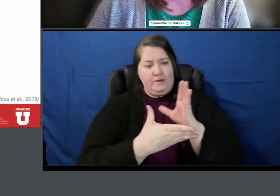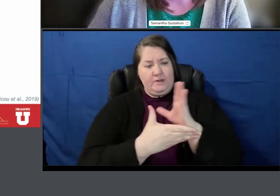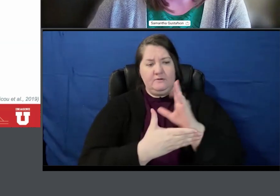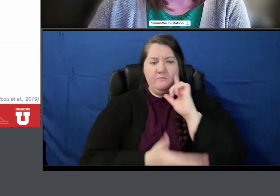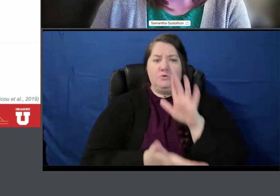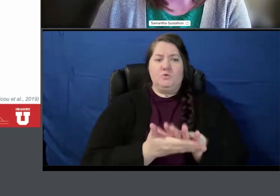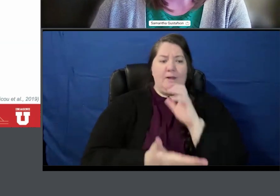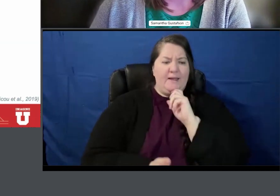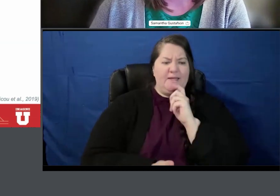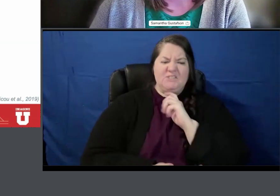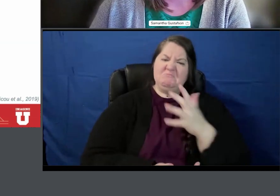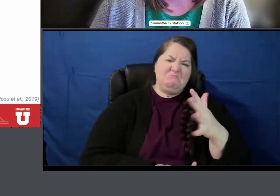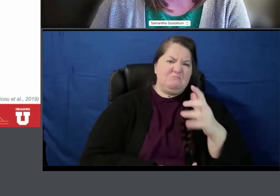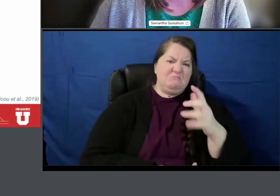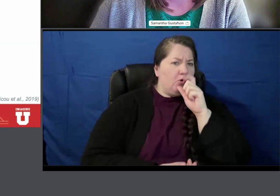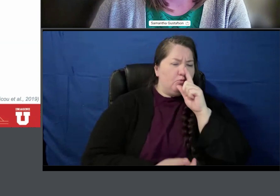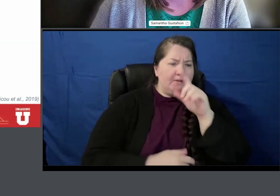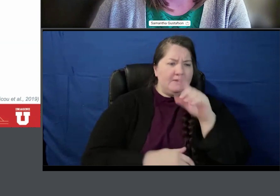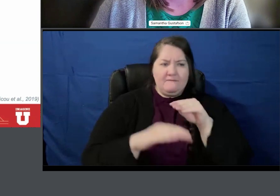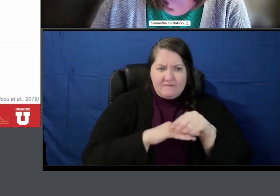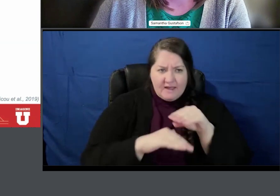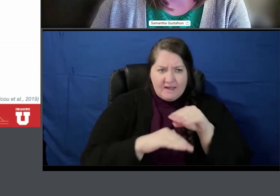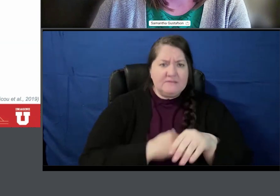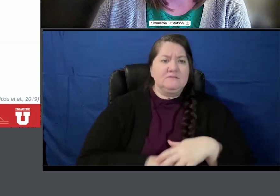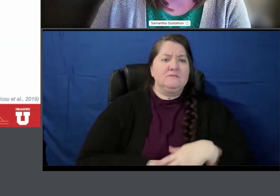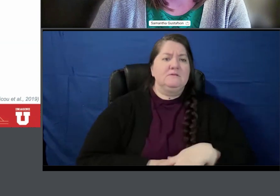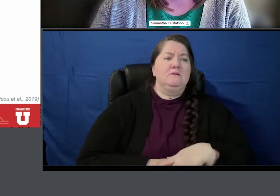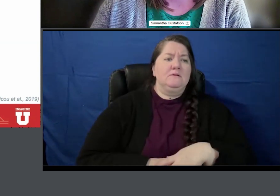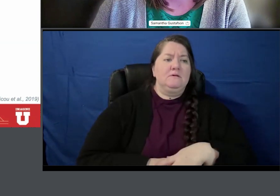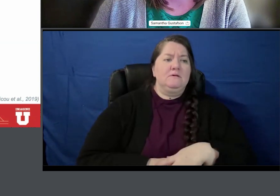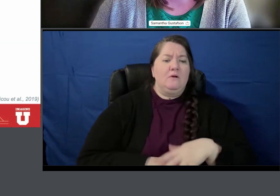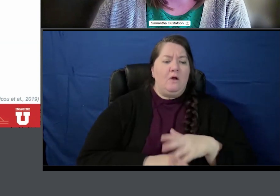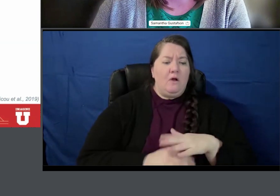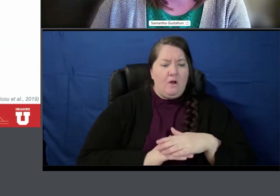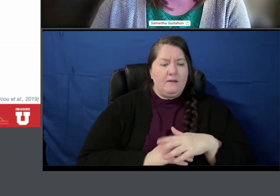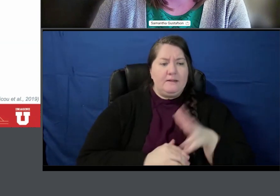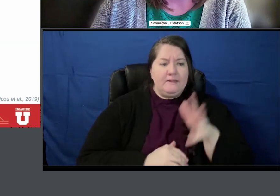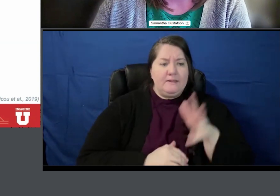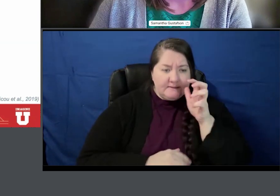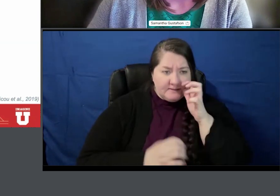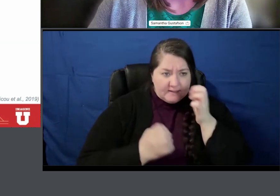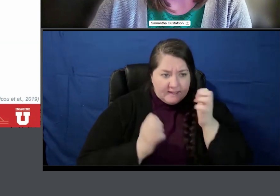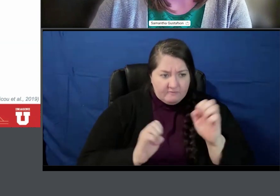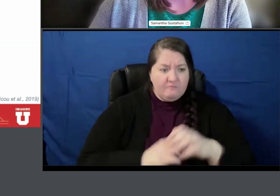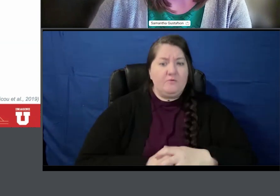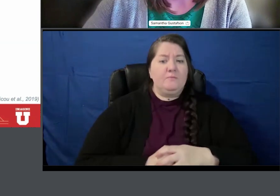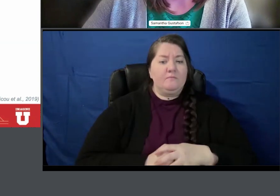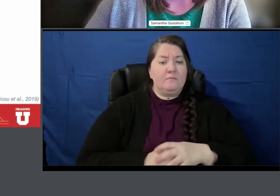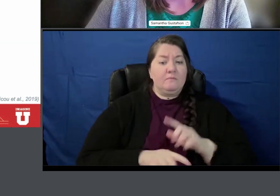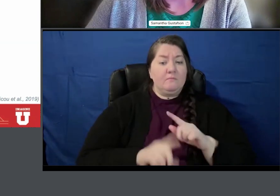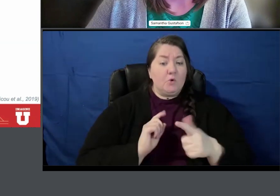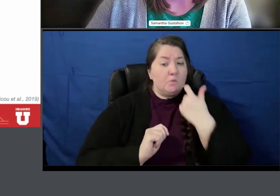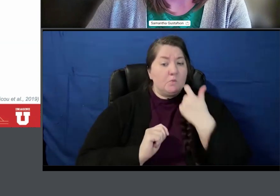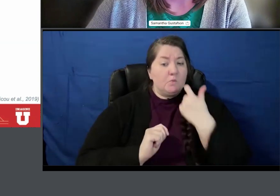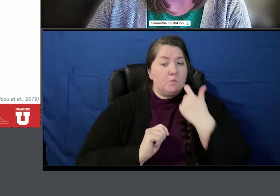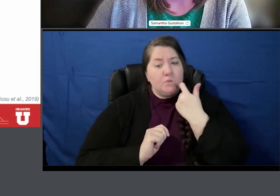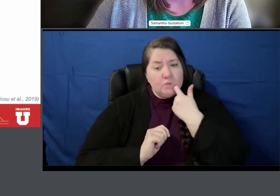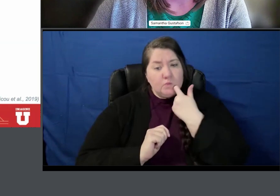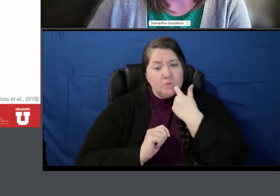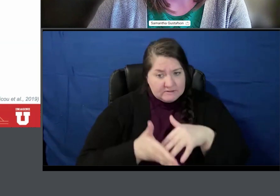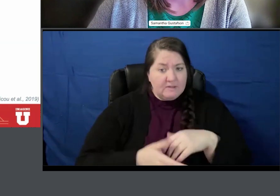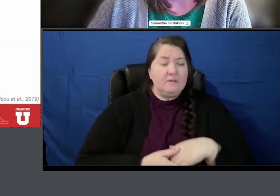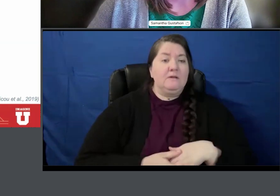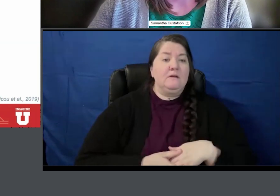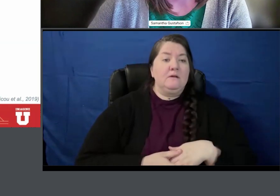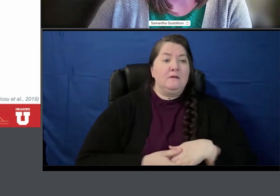did not find any effect of reverberation on listening effort. But a recent study by